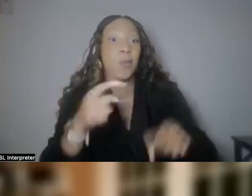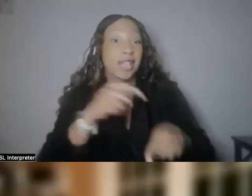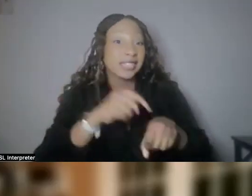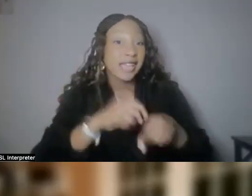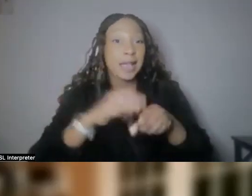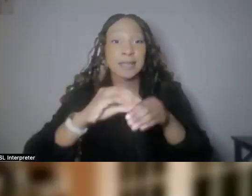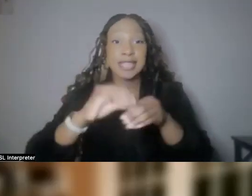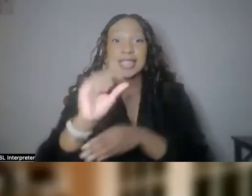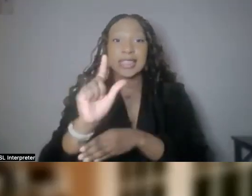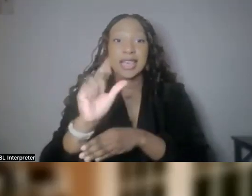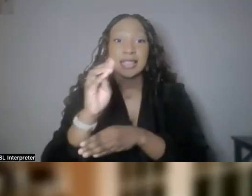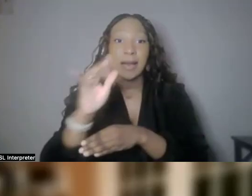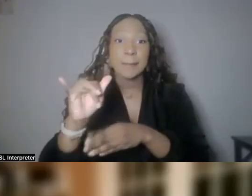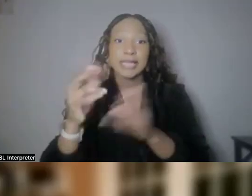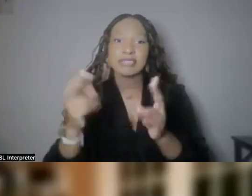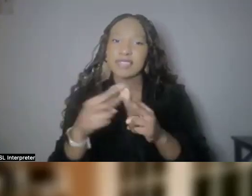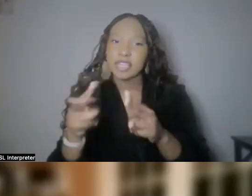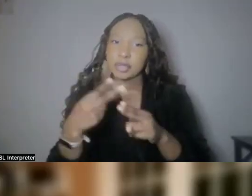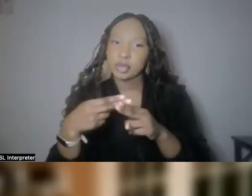very short.